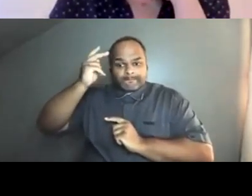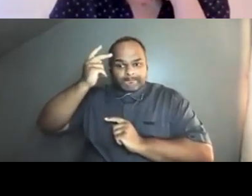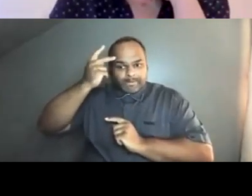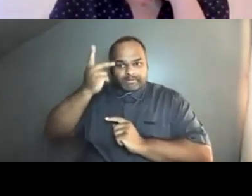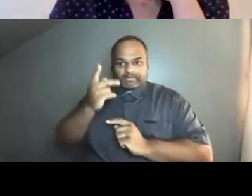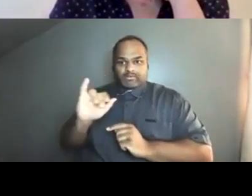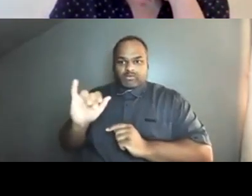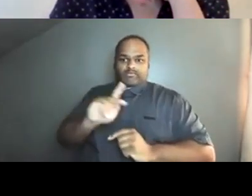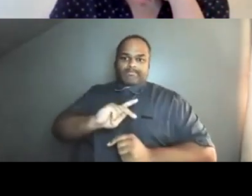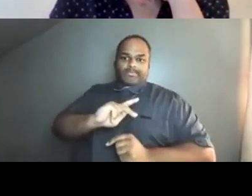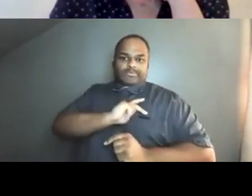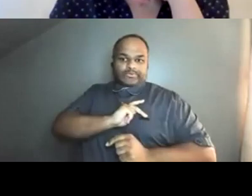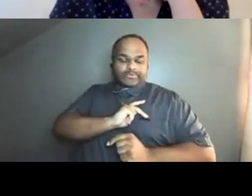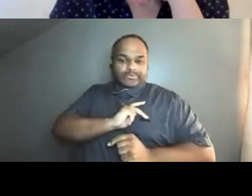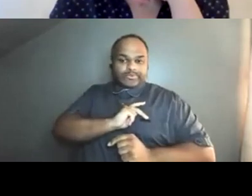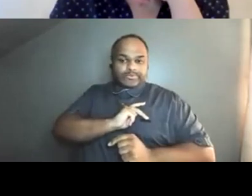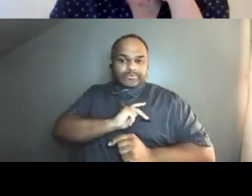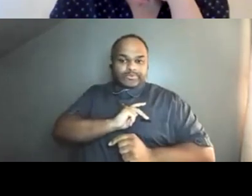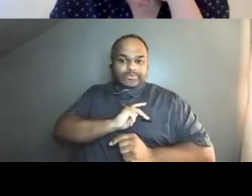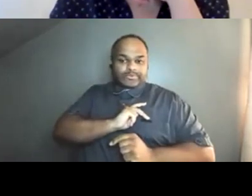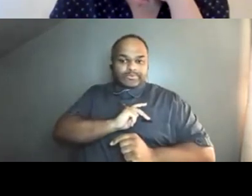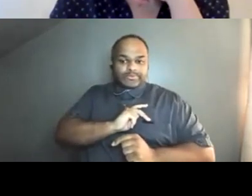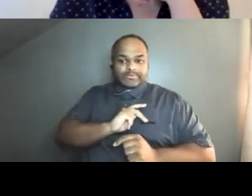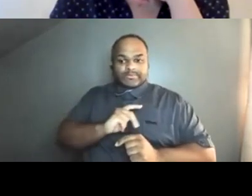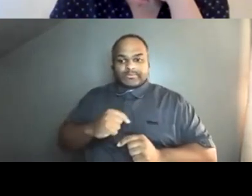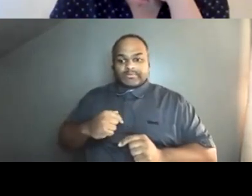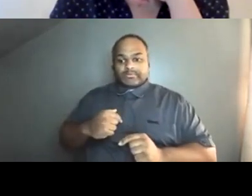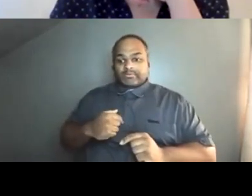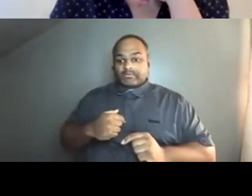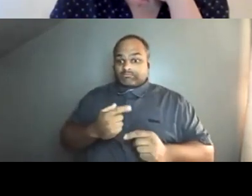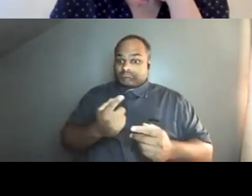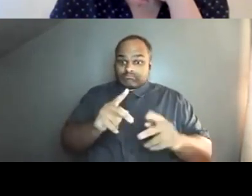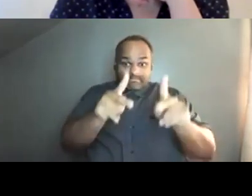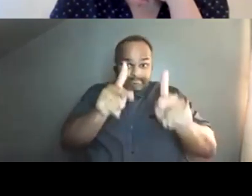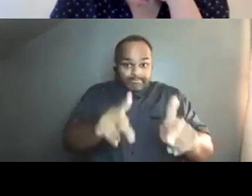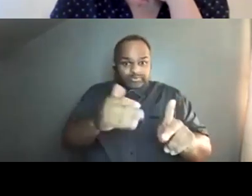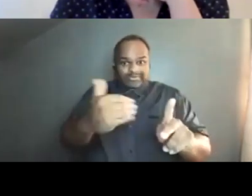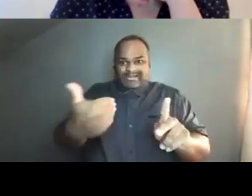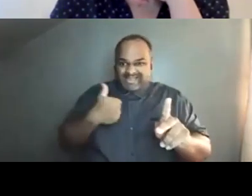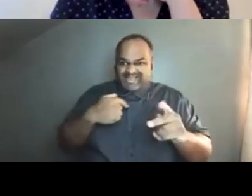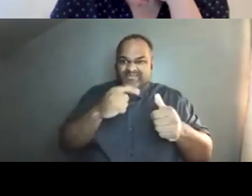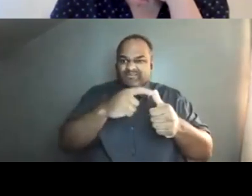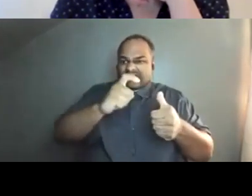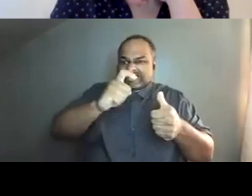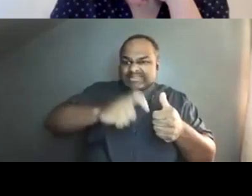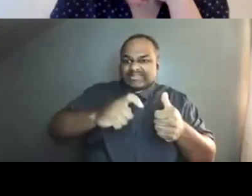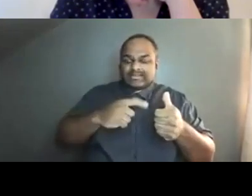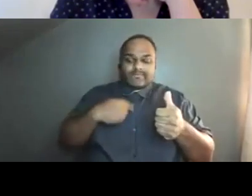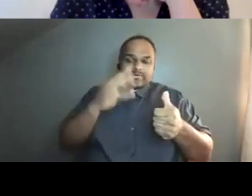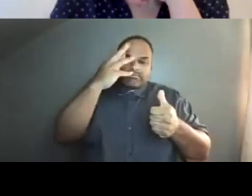personal. It is a concrete person with its needs, I would say beautiful